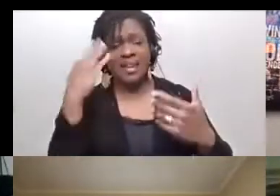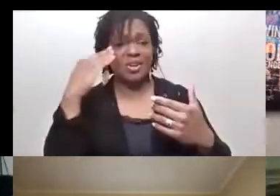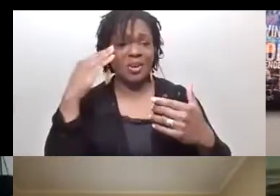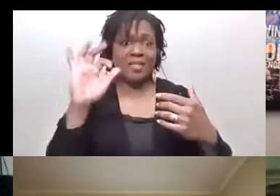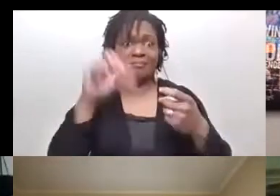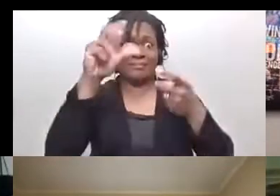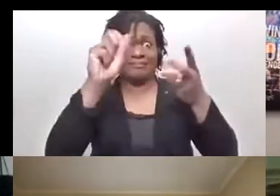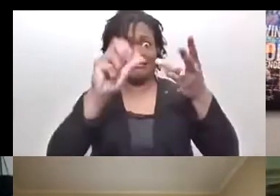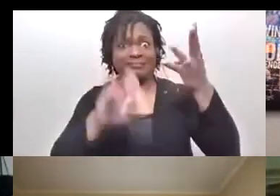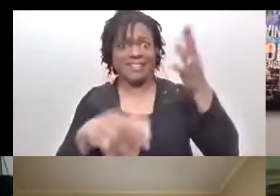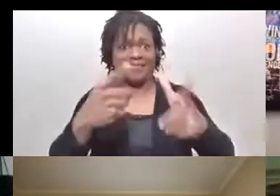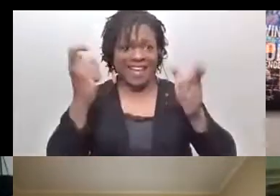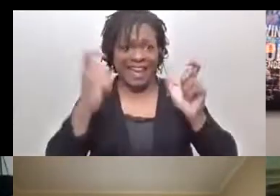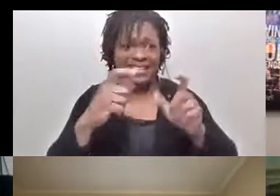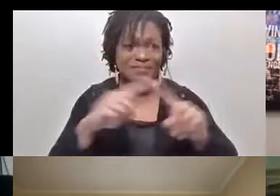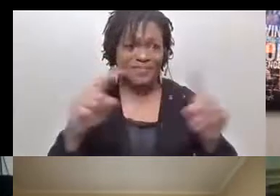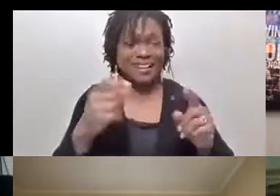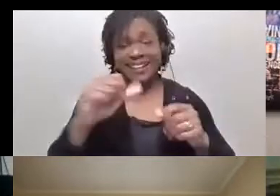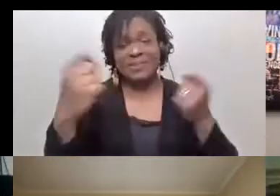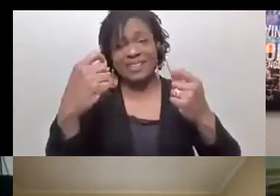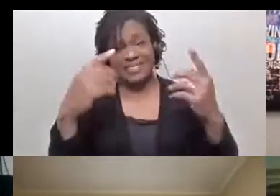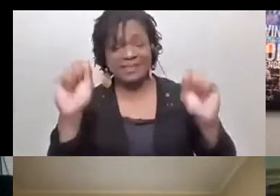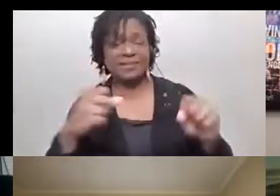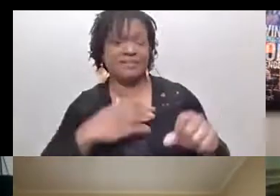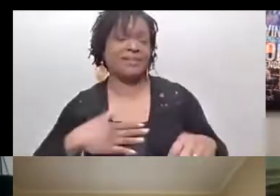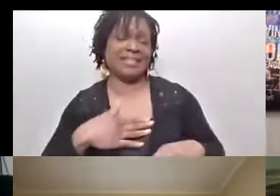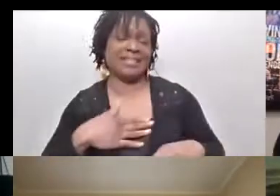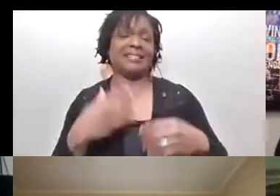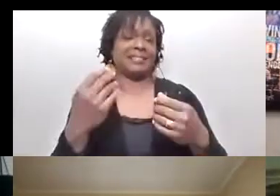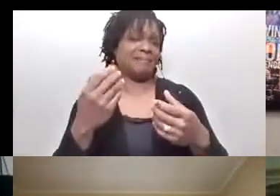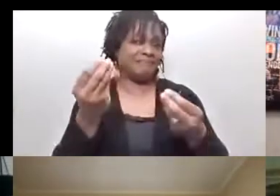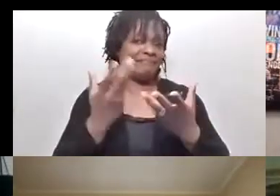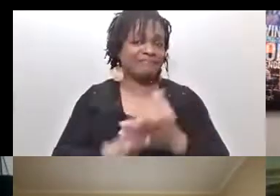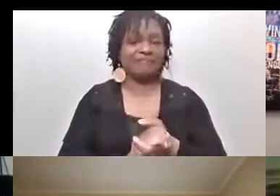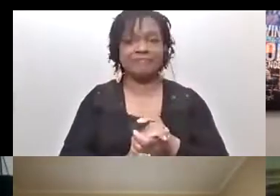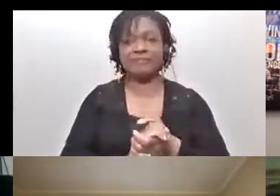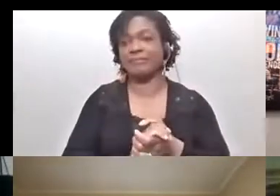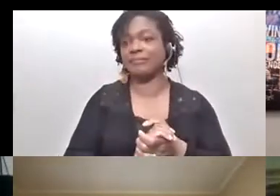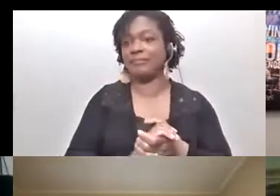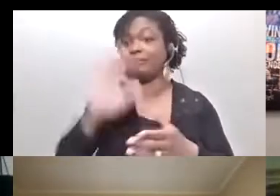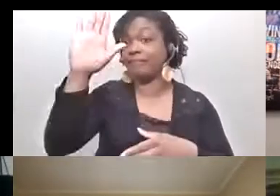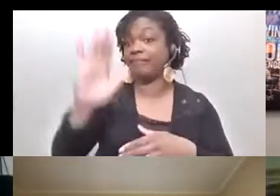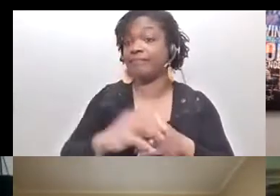quickly. So if you have any questions. I have a question.